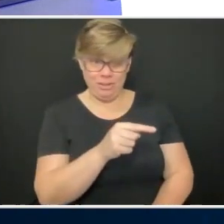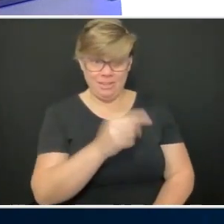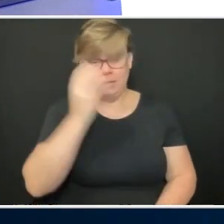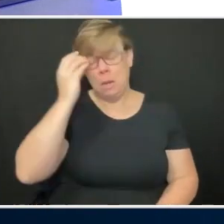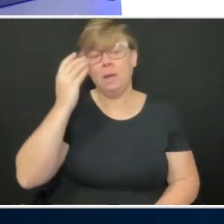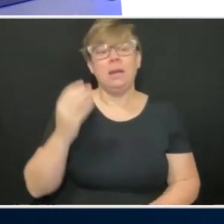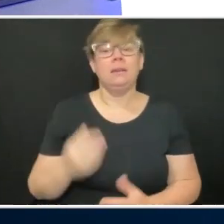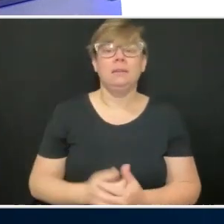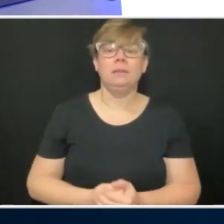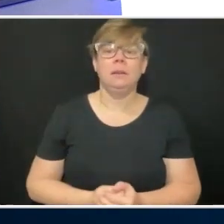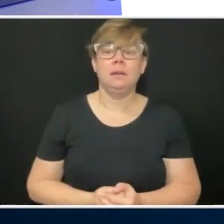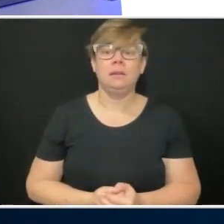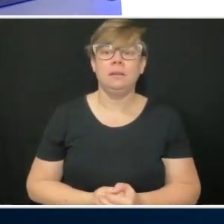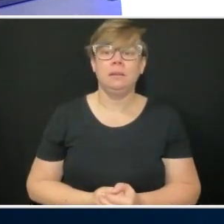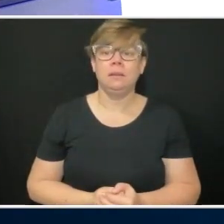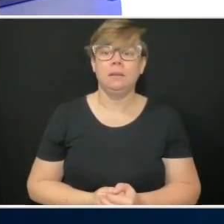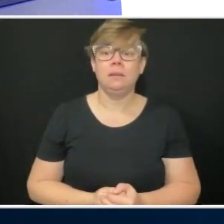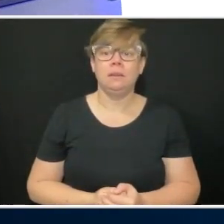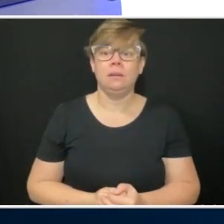Brendon.